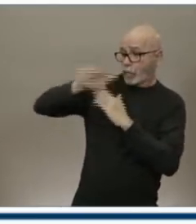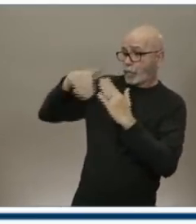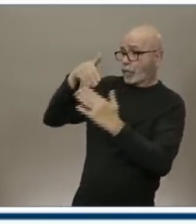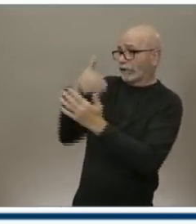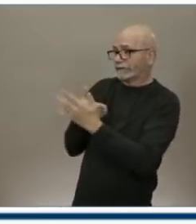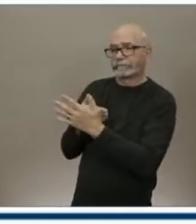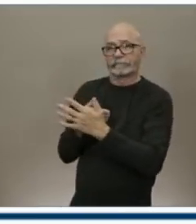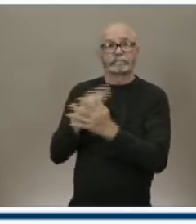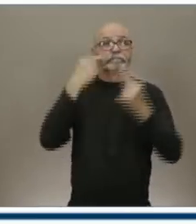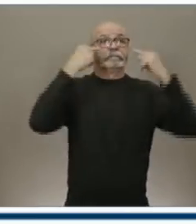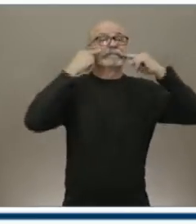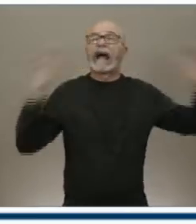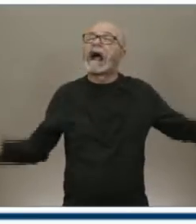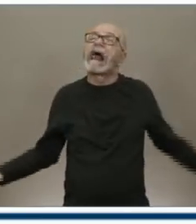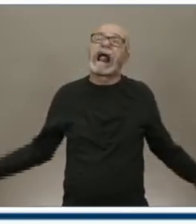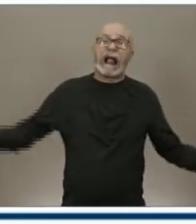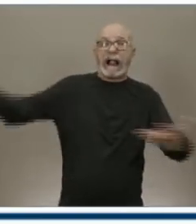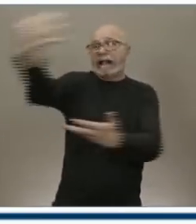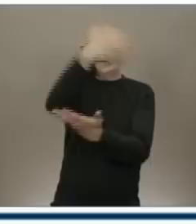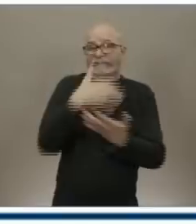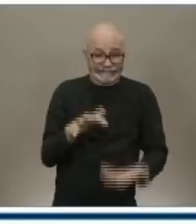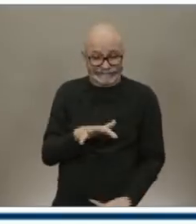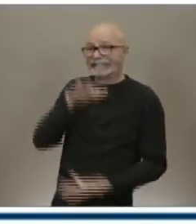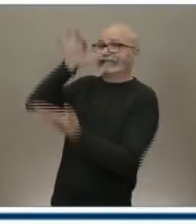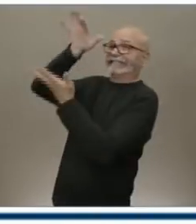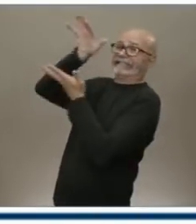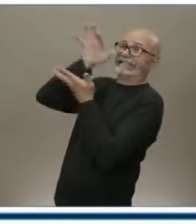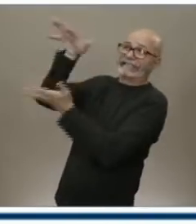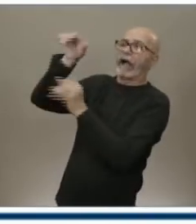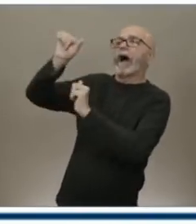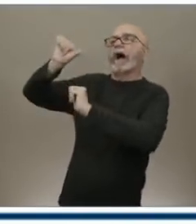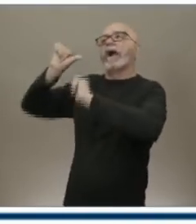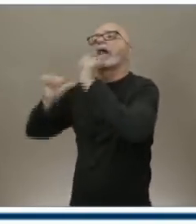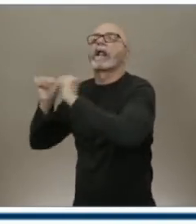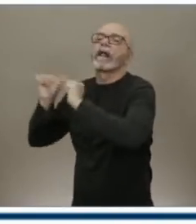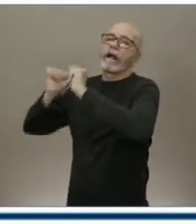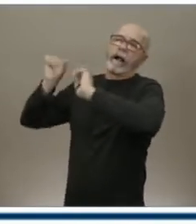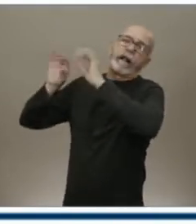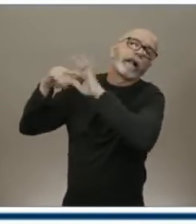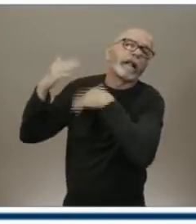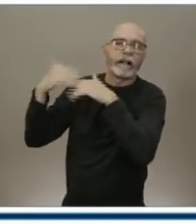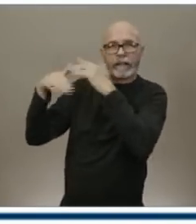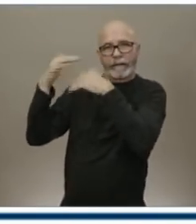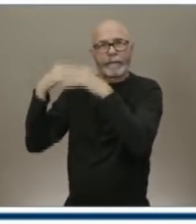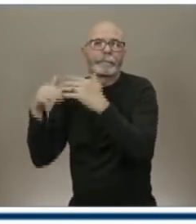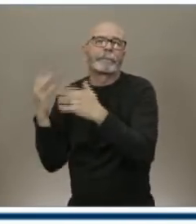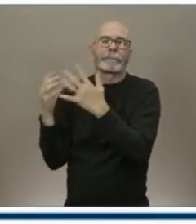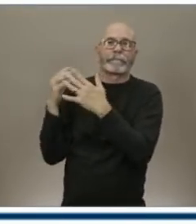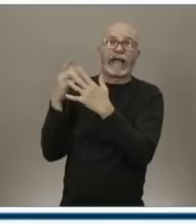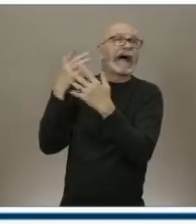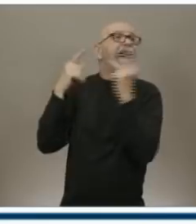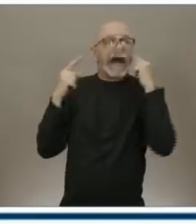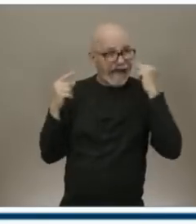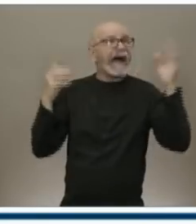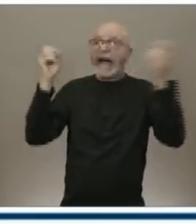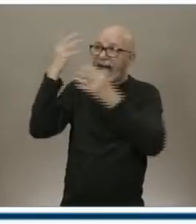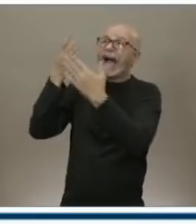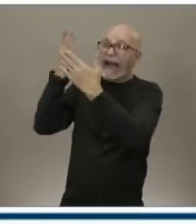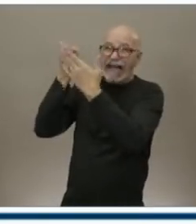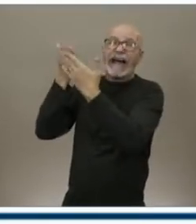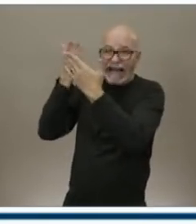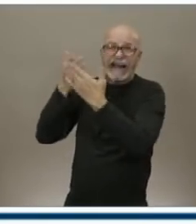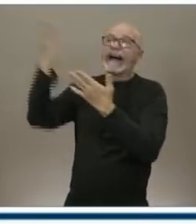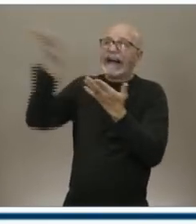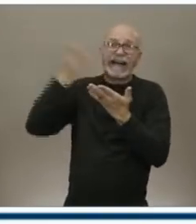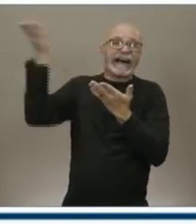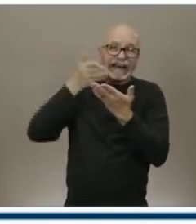to the regulator and then they take their time to assess it, there was this rolling process. So as evidence evolved, it was given to the regulator. And